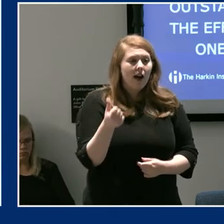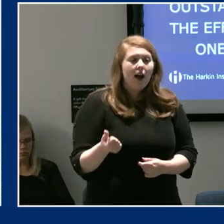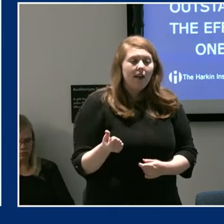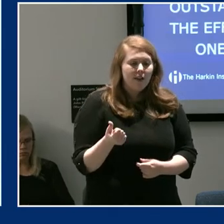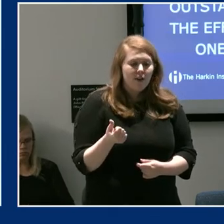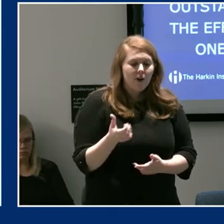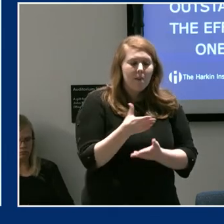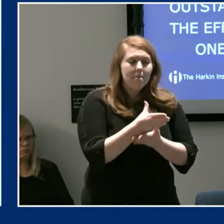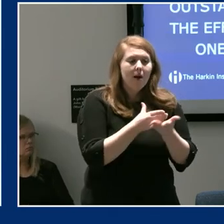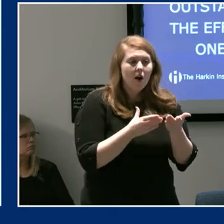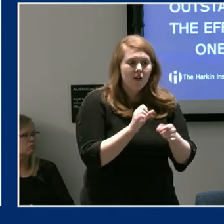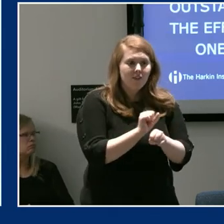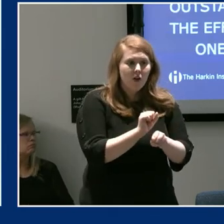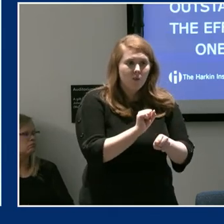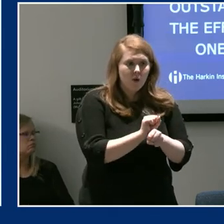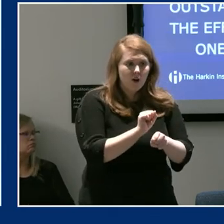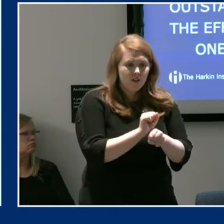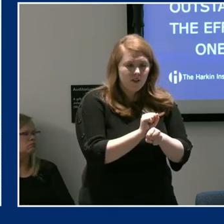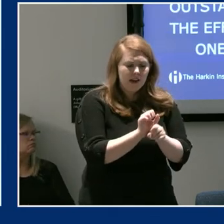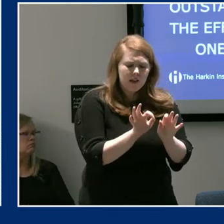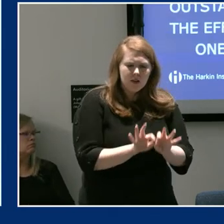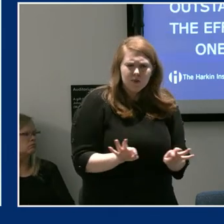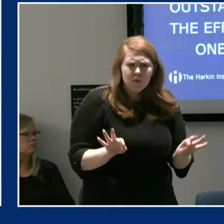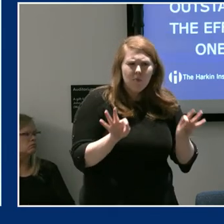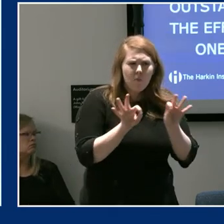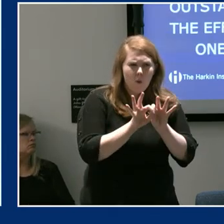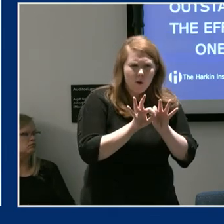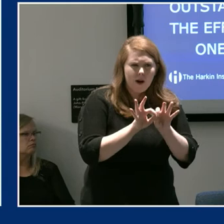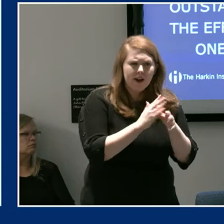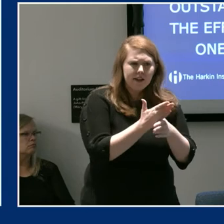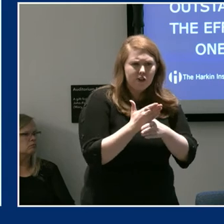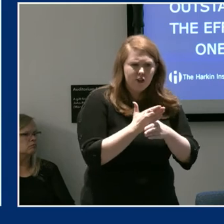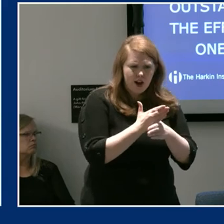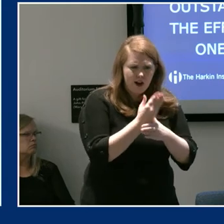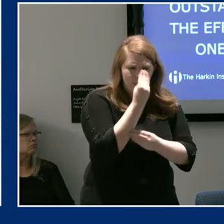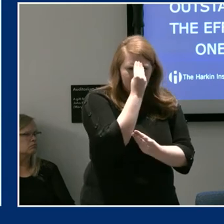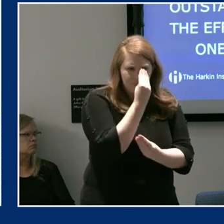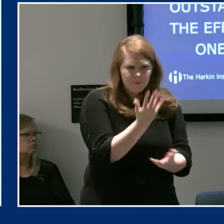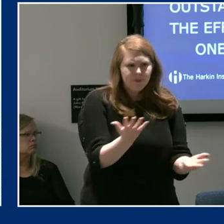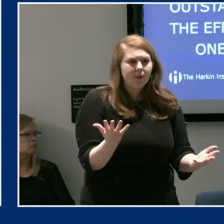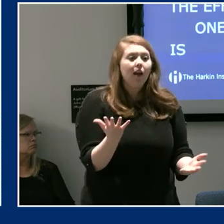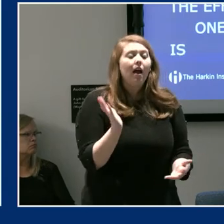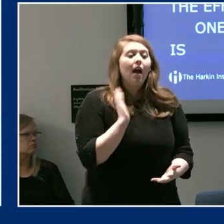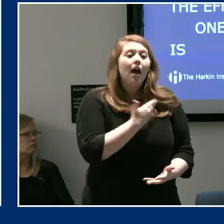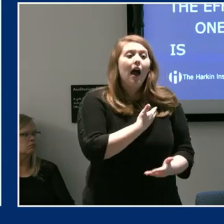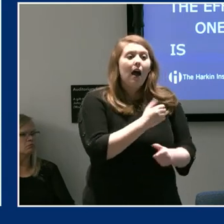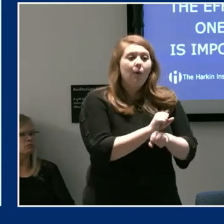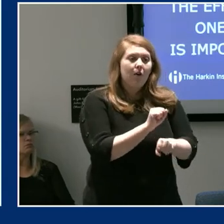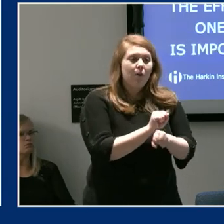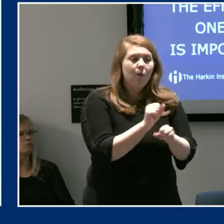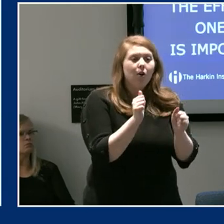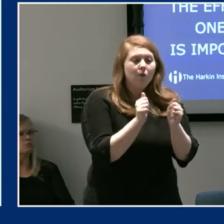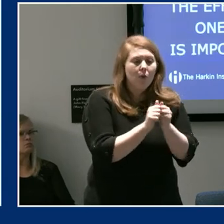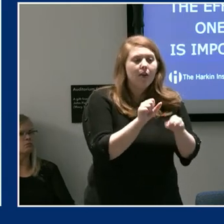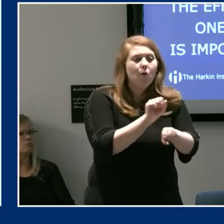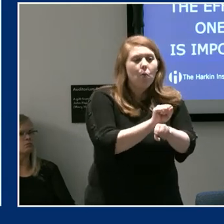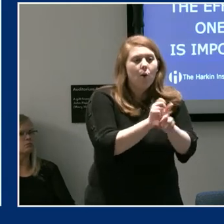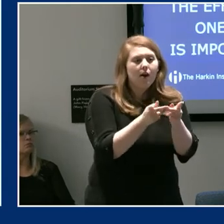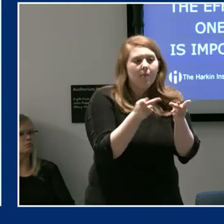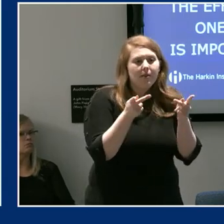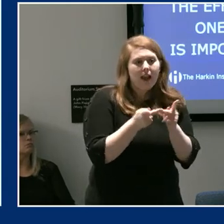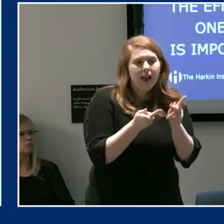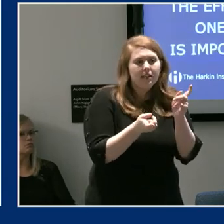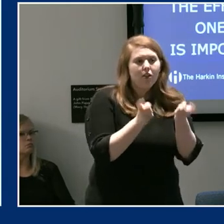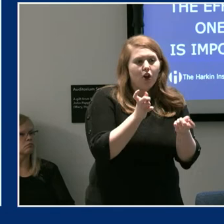our work that I think is important to share is the work that we do on workplace